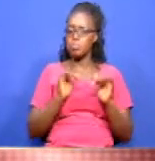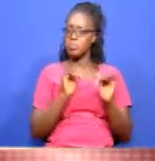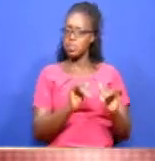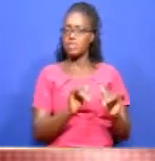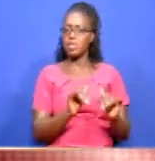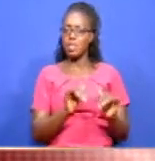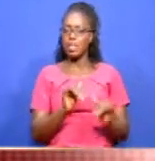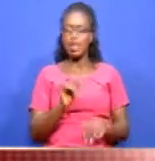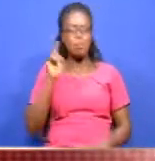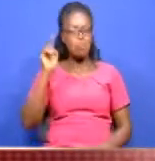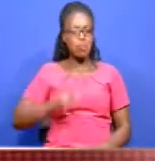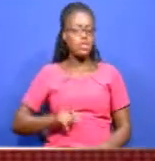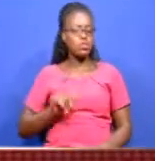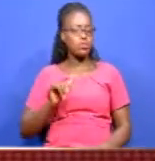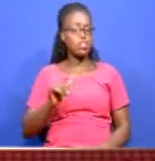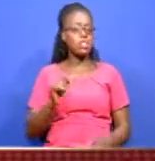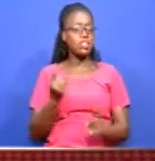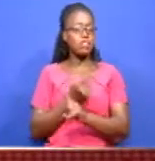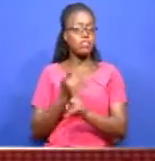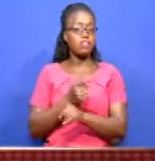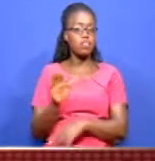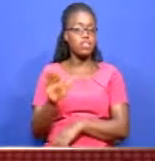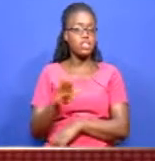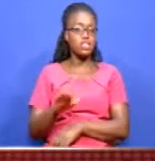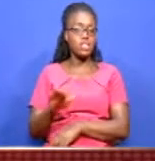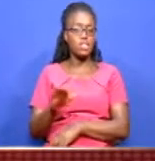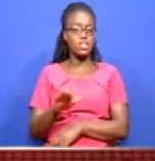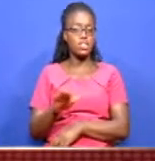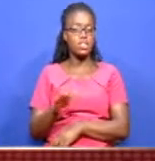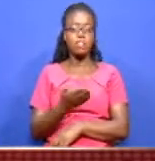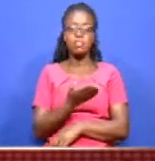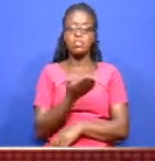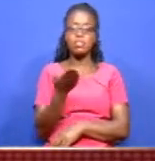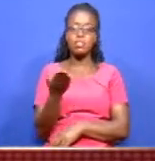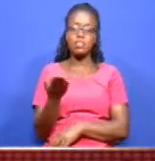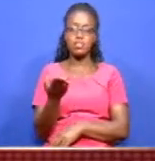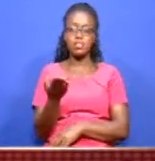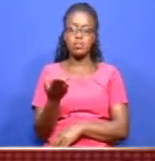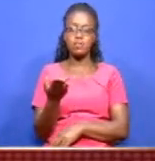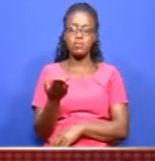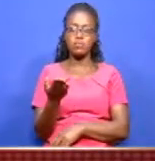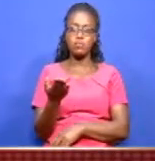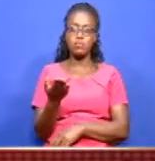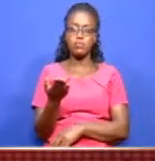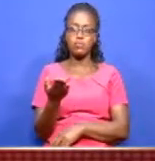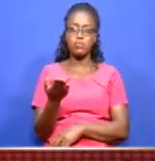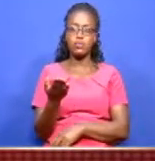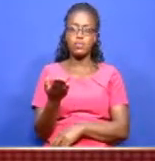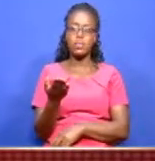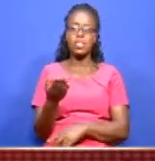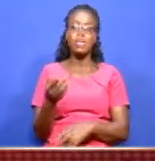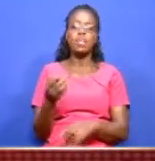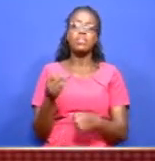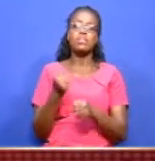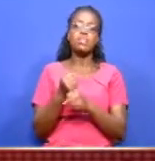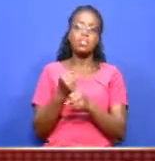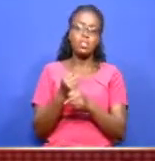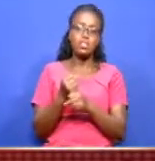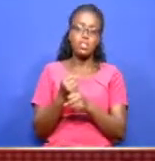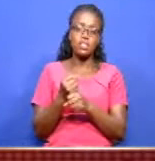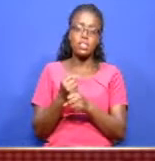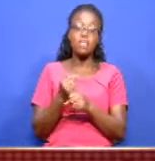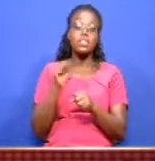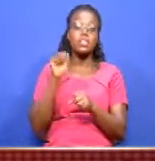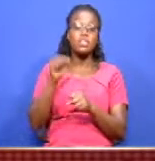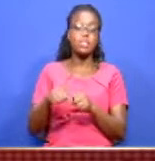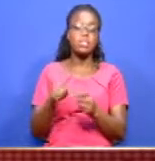mandatory quarantine in various facilities. This have done the 11th day, and indeed, yes, testing